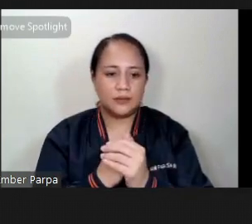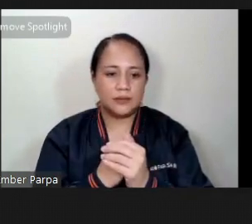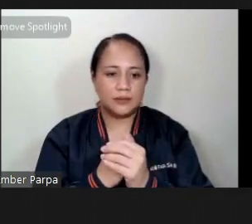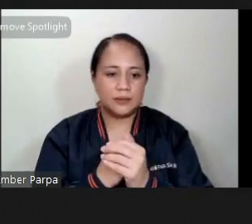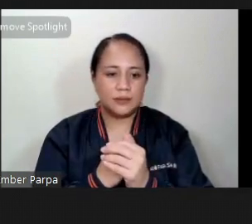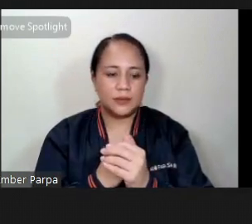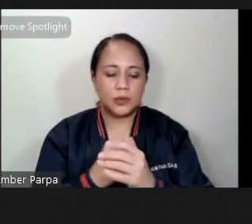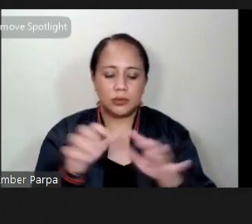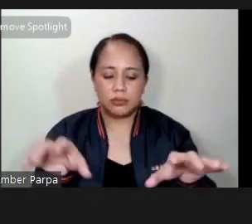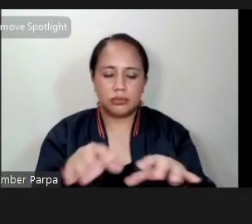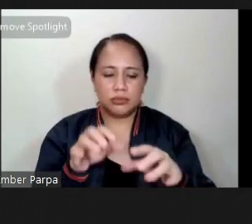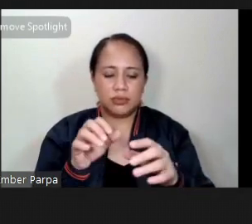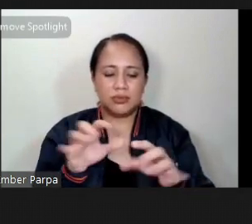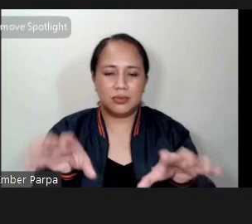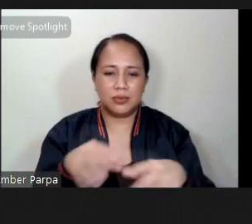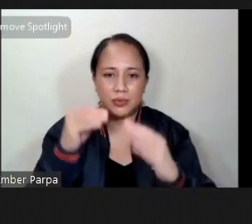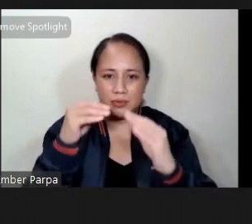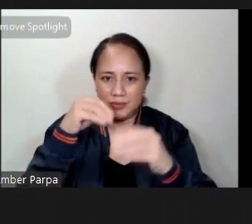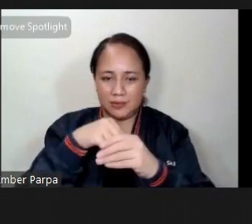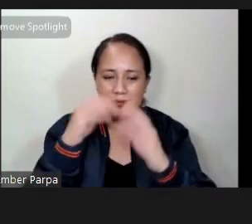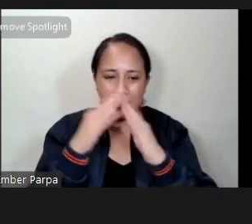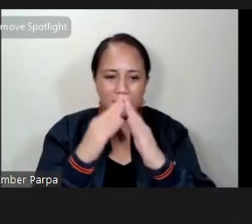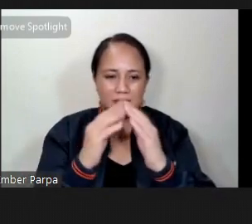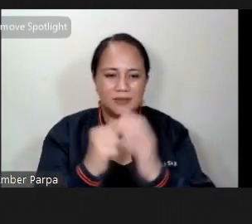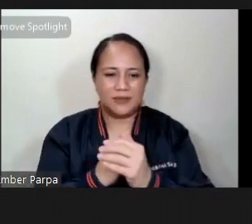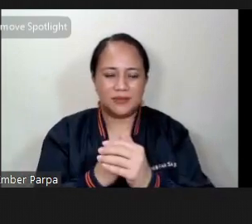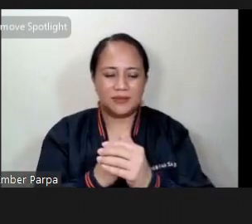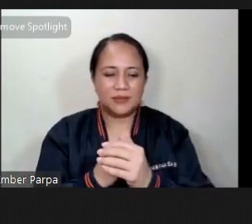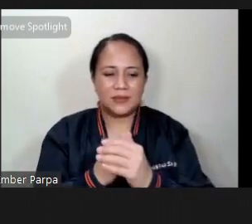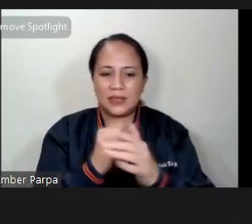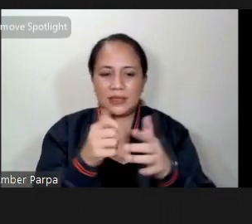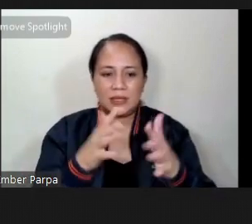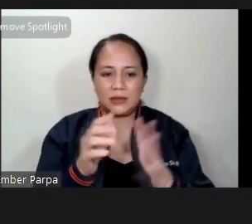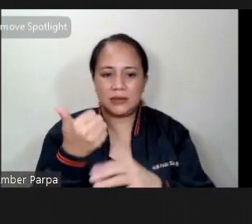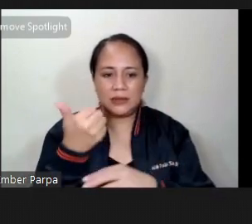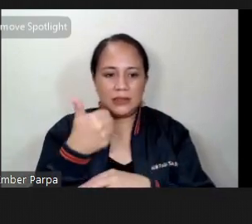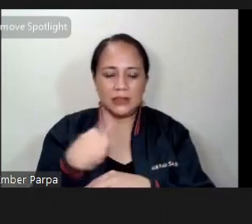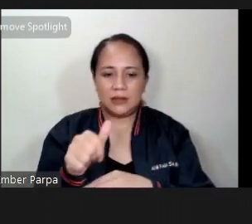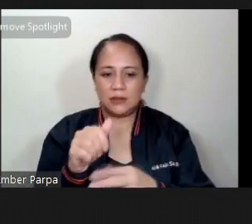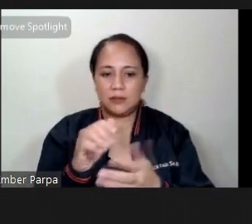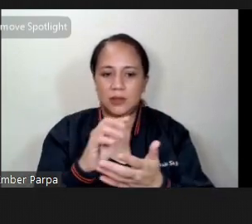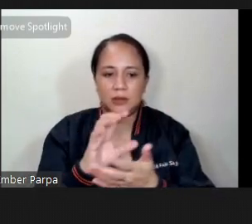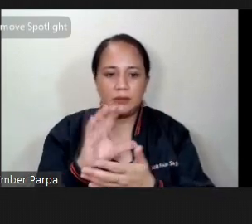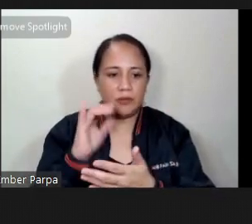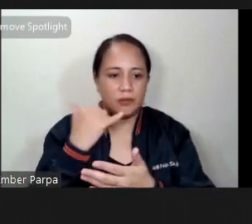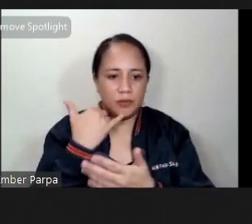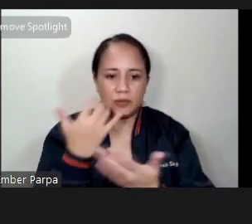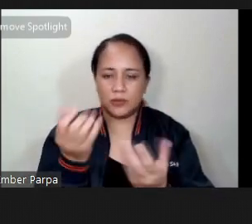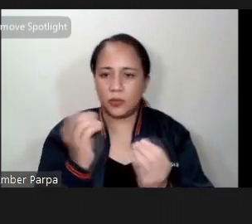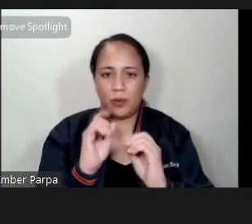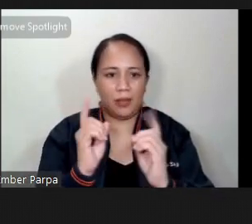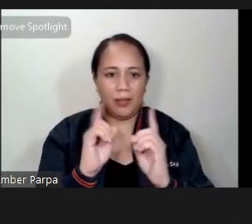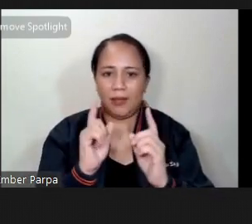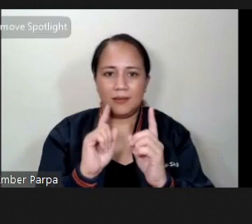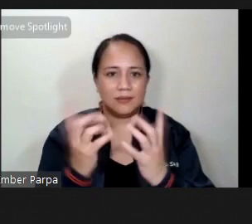house chores. I was not allowed to use any of my gadgets, so I had no one to talk to.